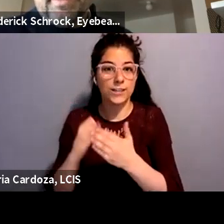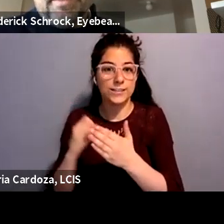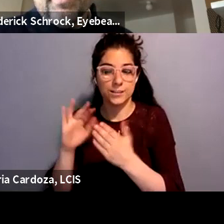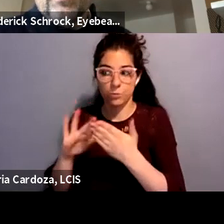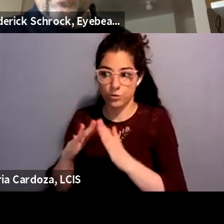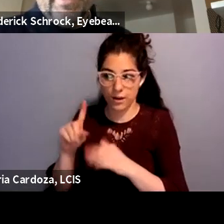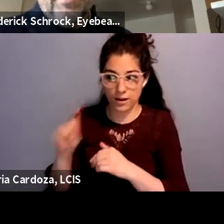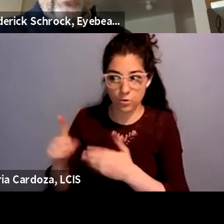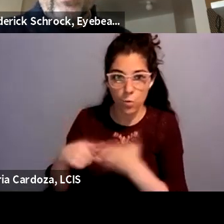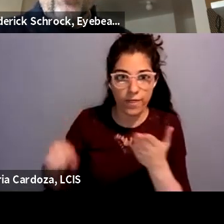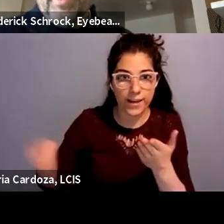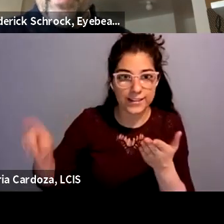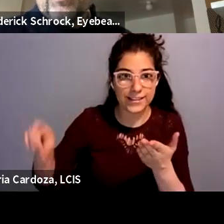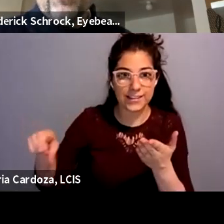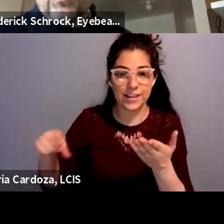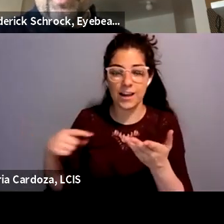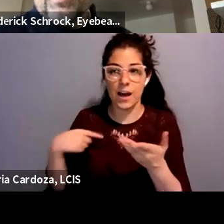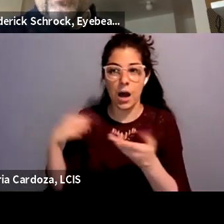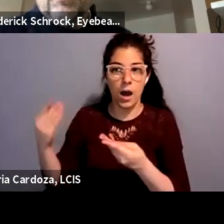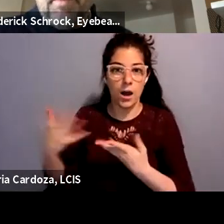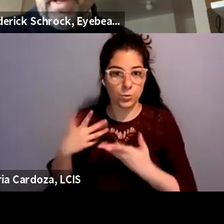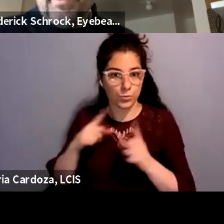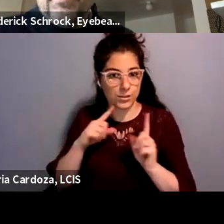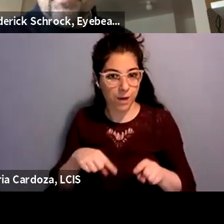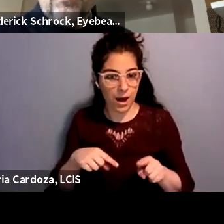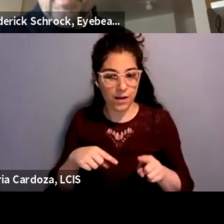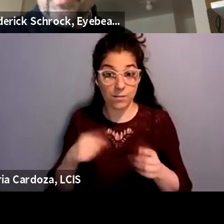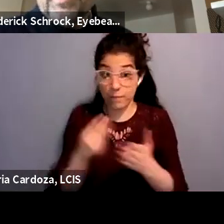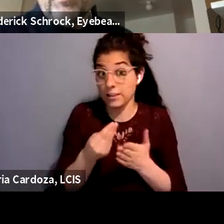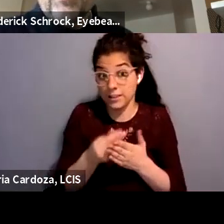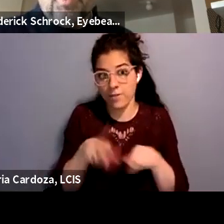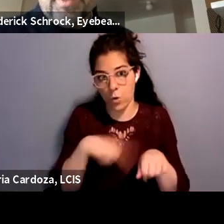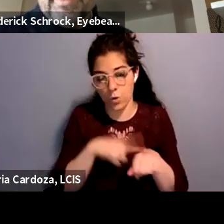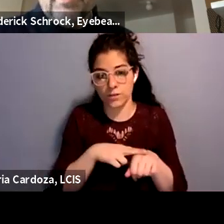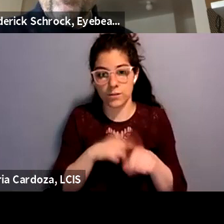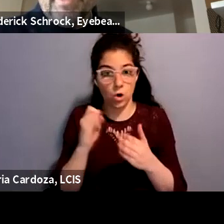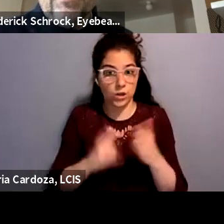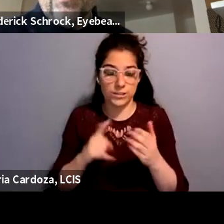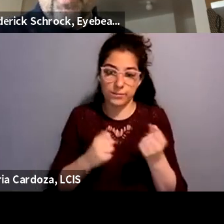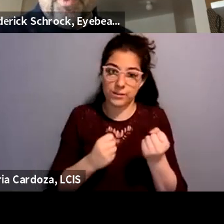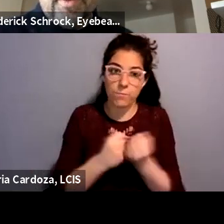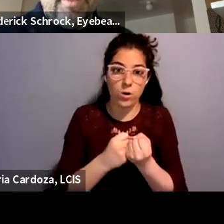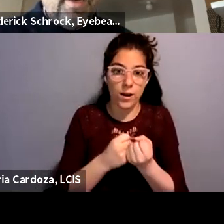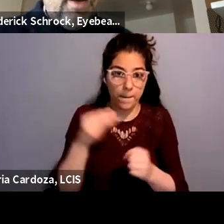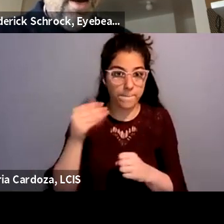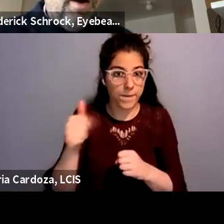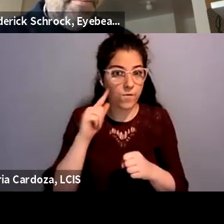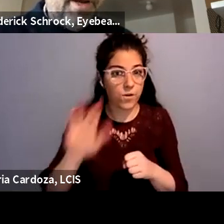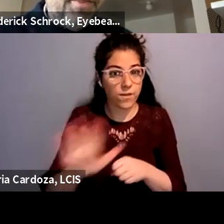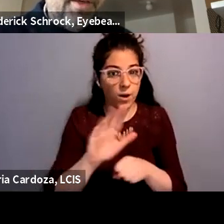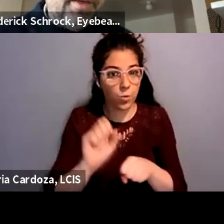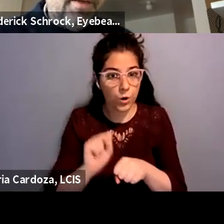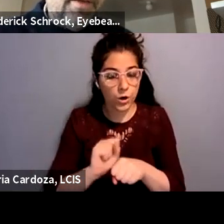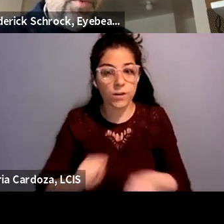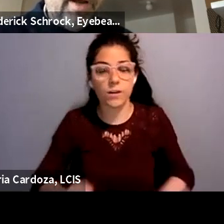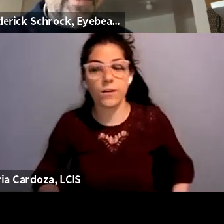what they need. And what I heard back was, of course, money. Artists need to be supported. They need to be paid for their work. But